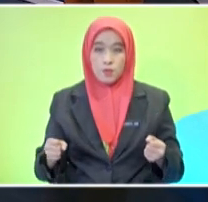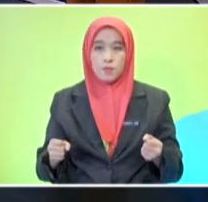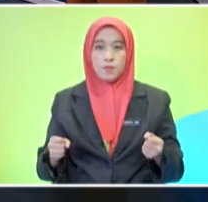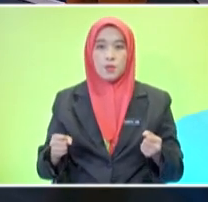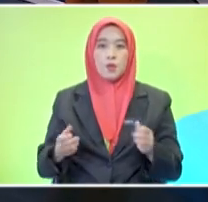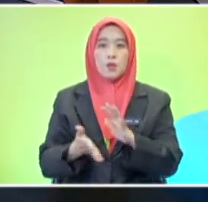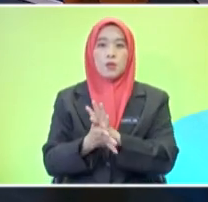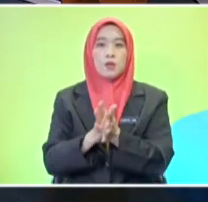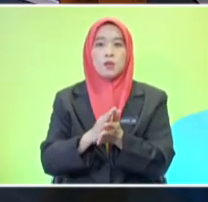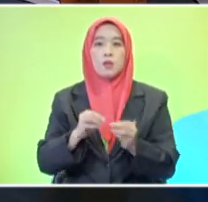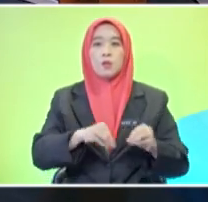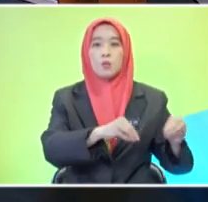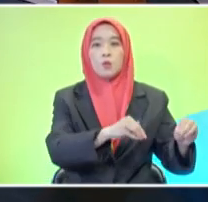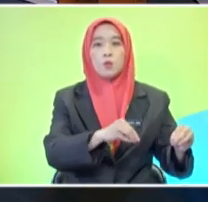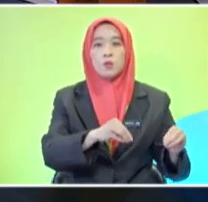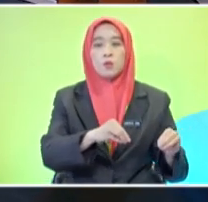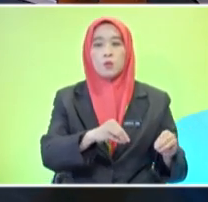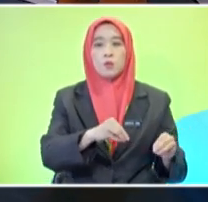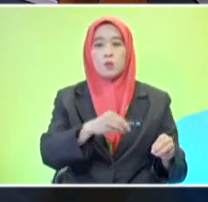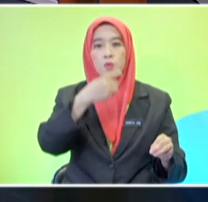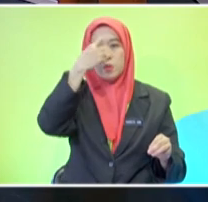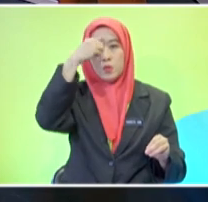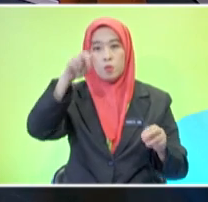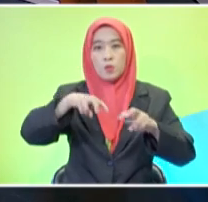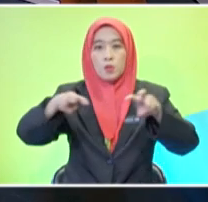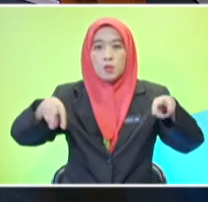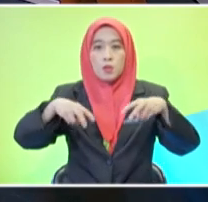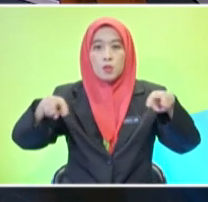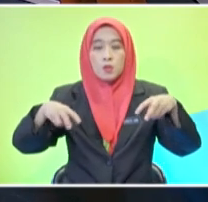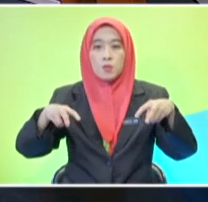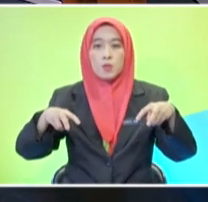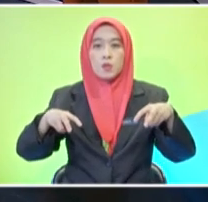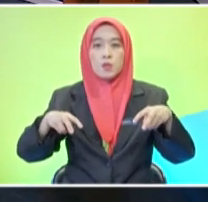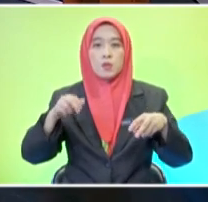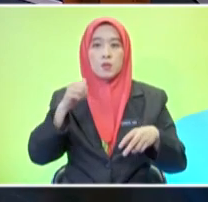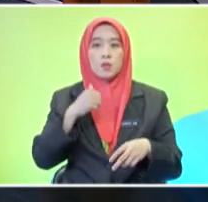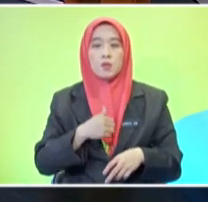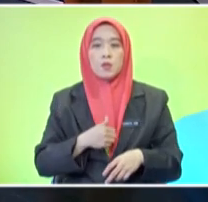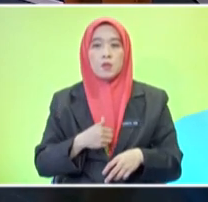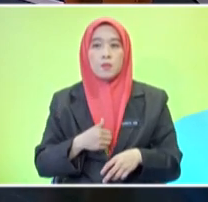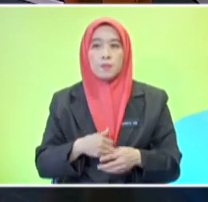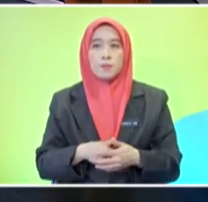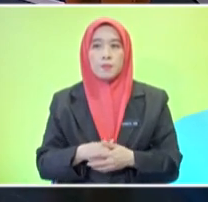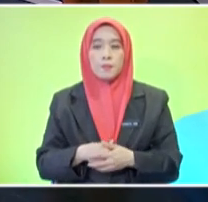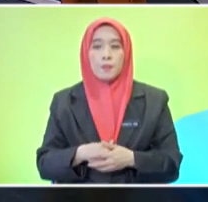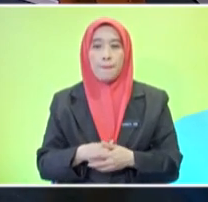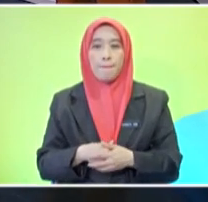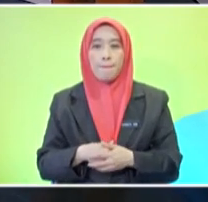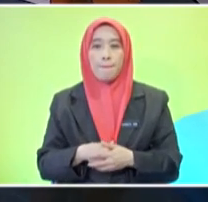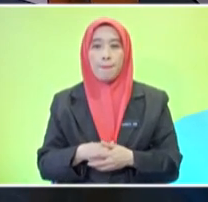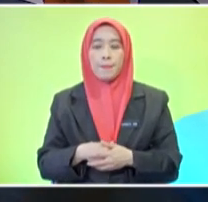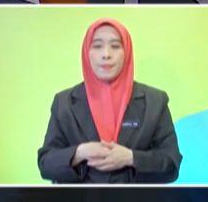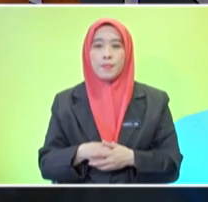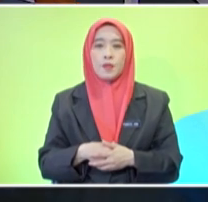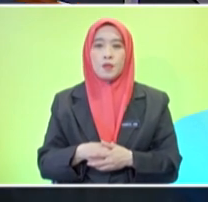let us move on to our next experiment. Shafika. All right. I need your help here. Sure. Okay. I'll just go